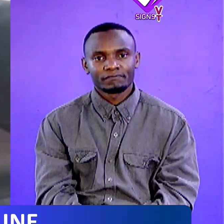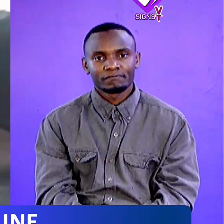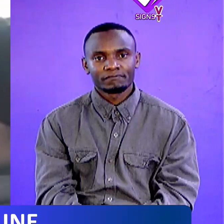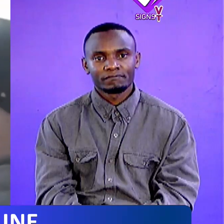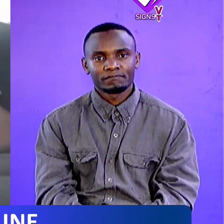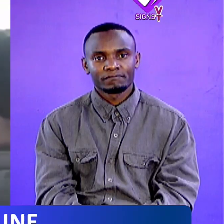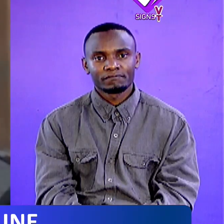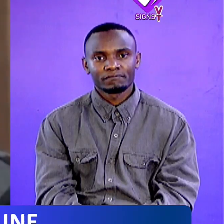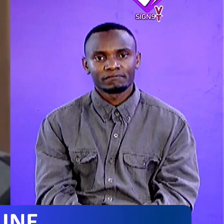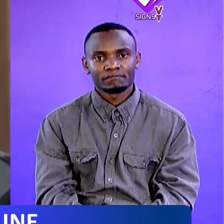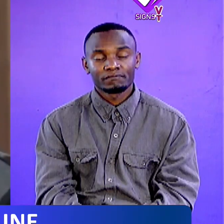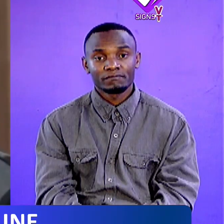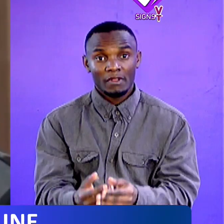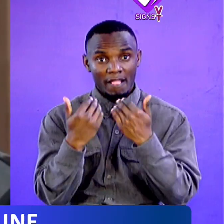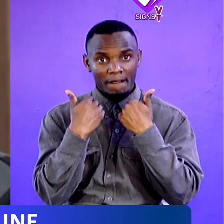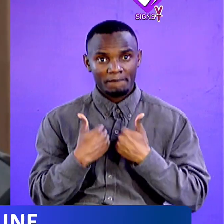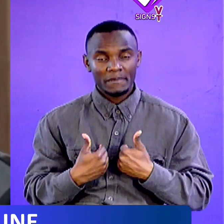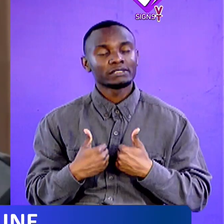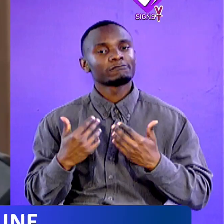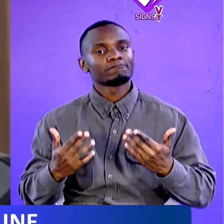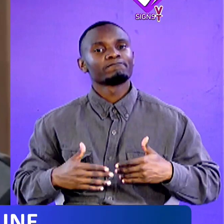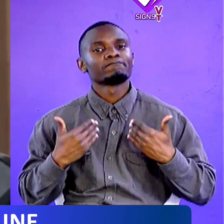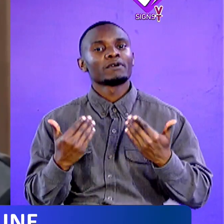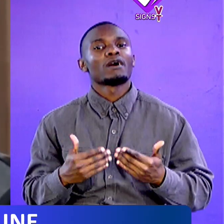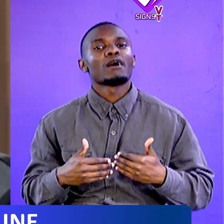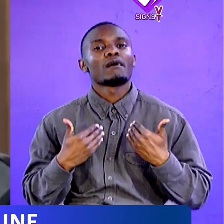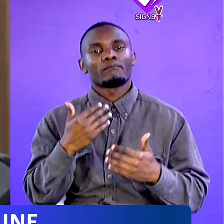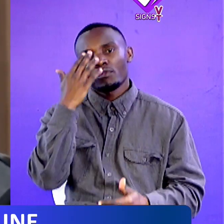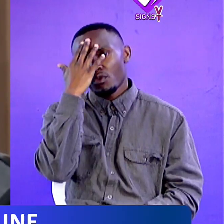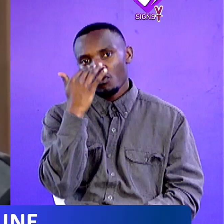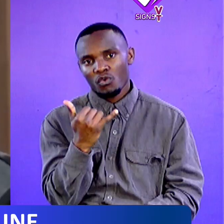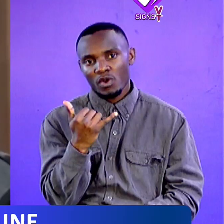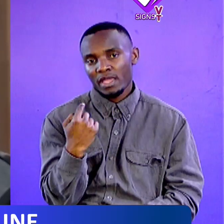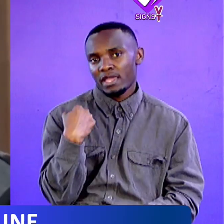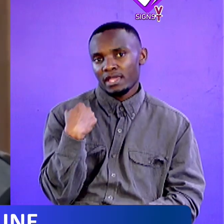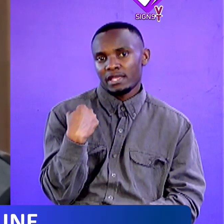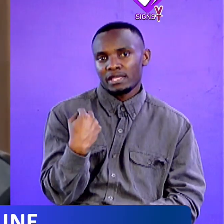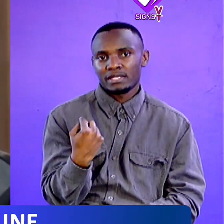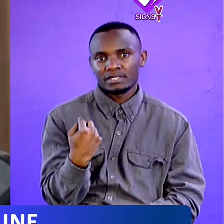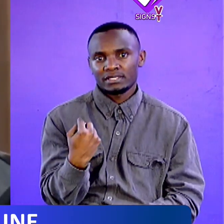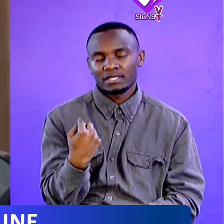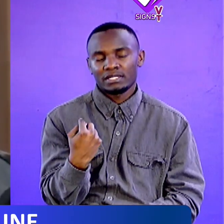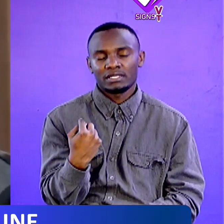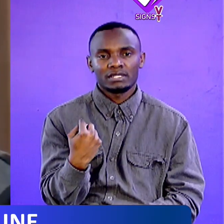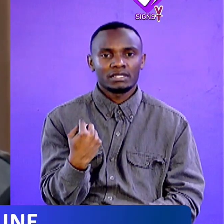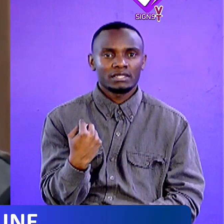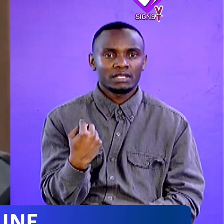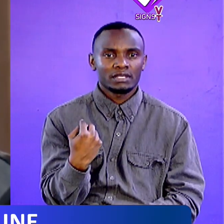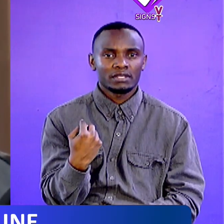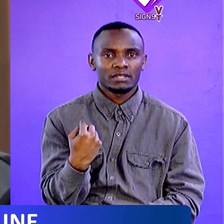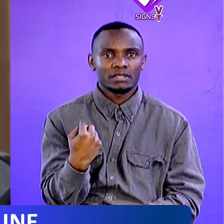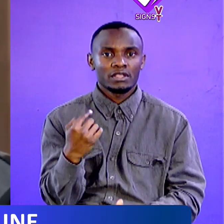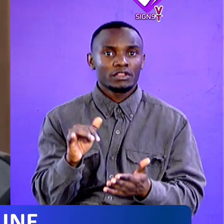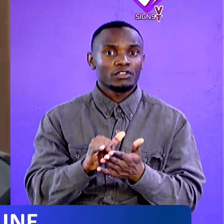I'm very excited that yesterday in the Senate, the chairman of the Foreign Relations Committee